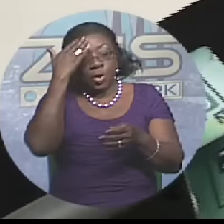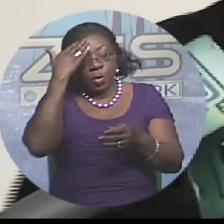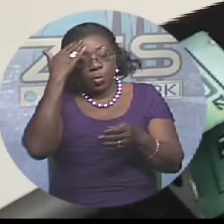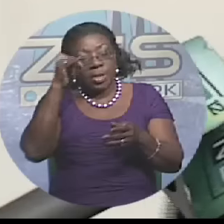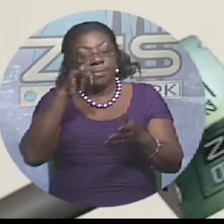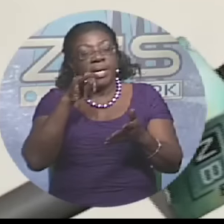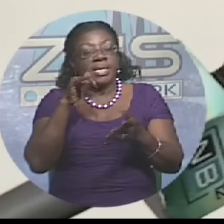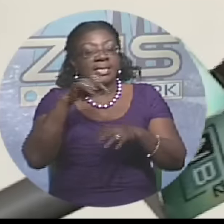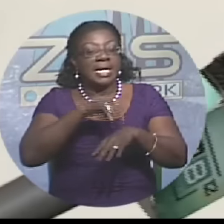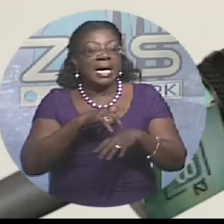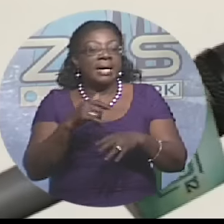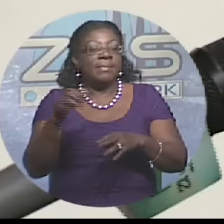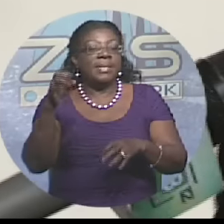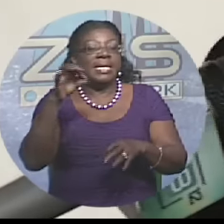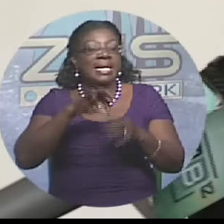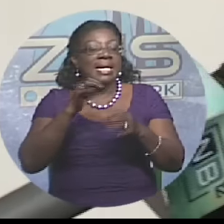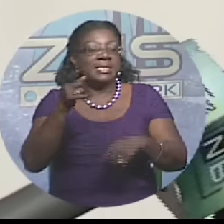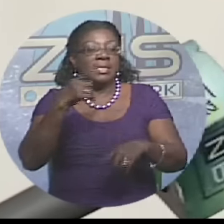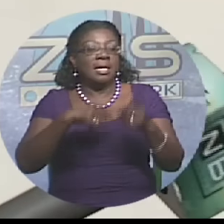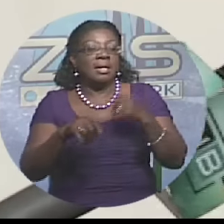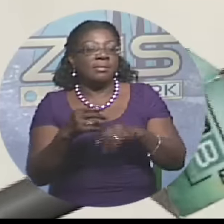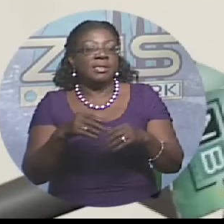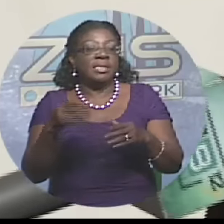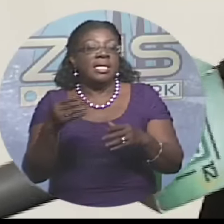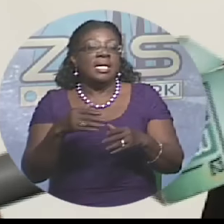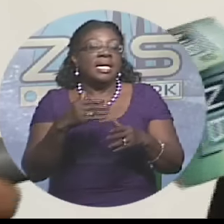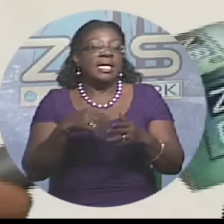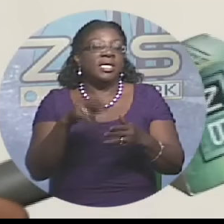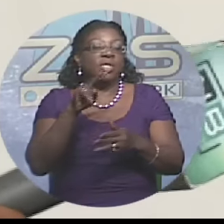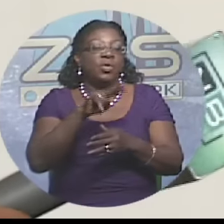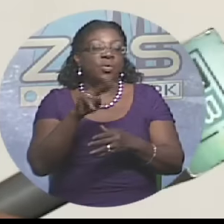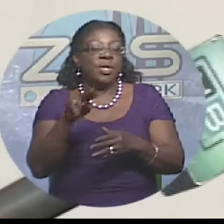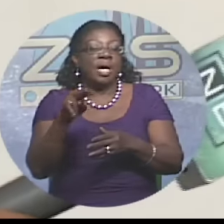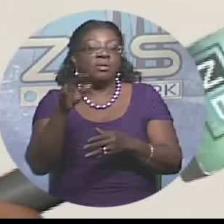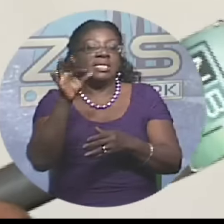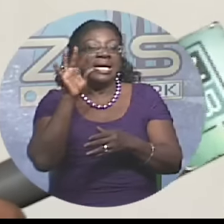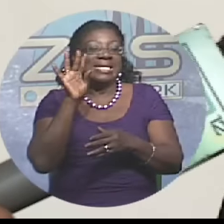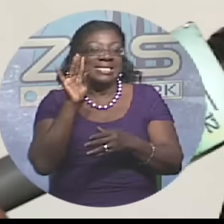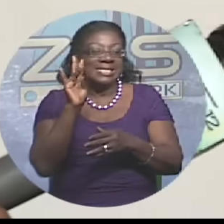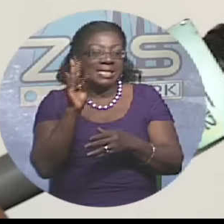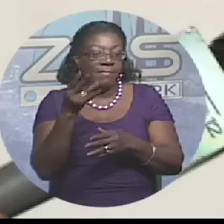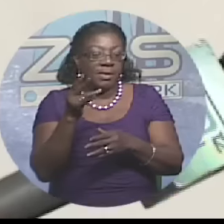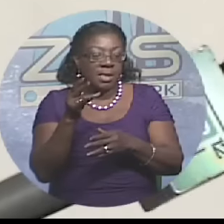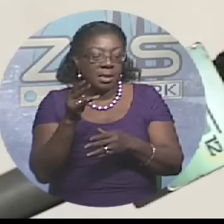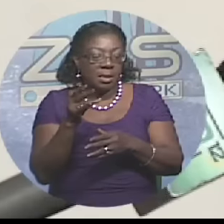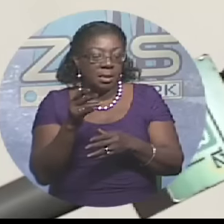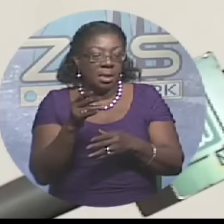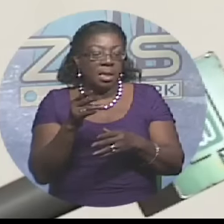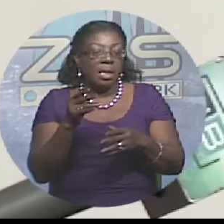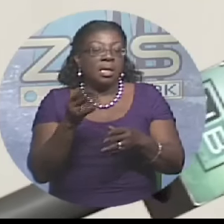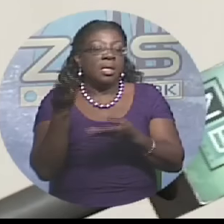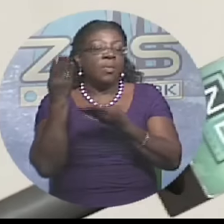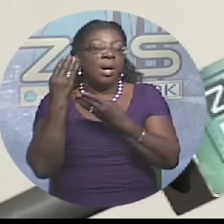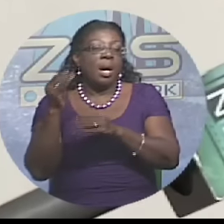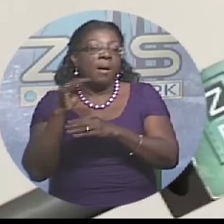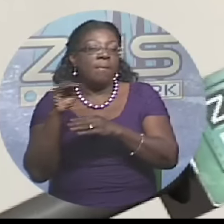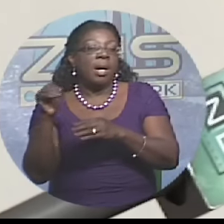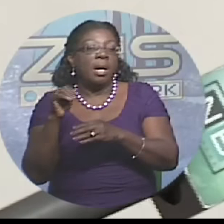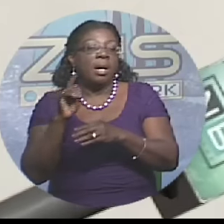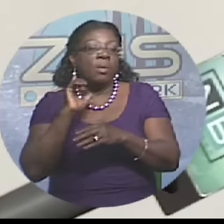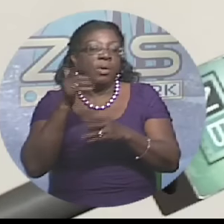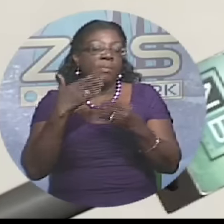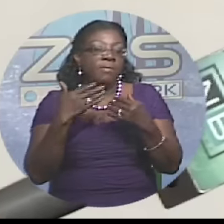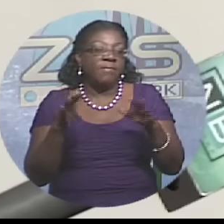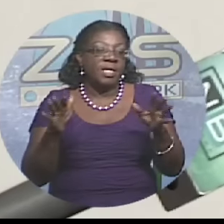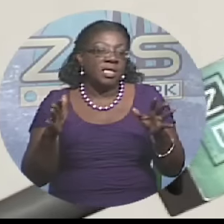in 2017, this will be an issue. I think it's going to be resolved, and as soon as it's resolved, people will